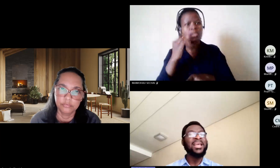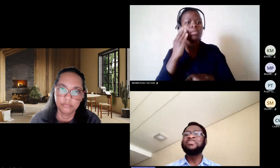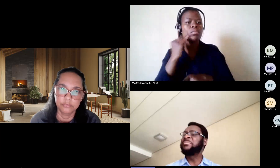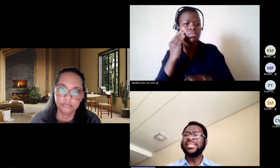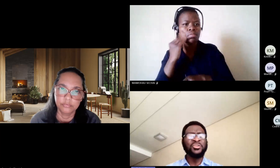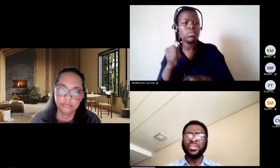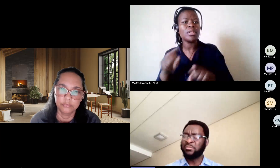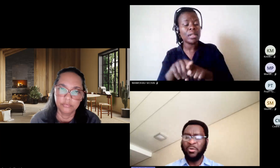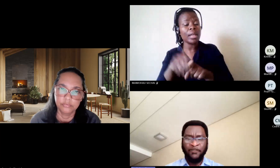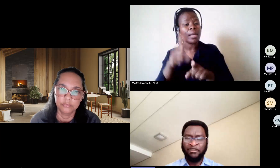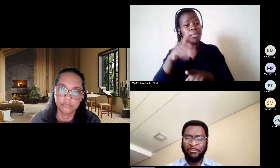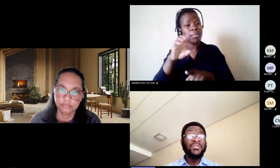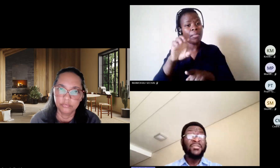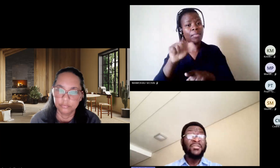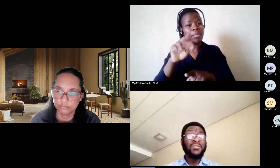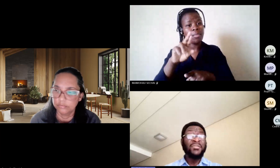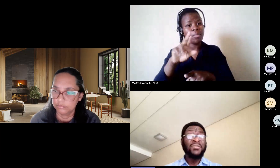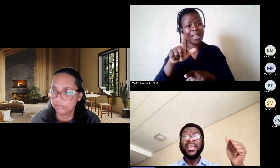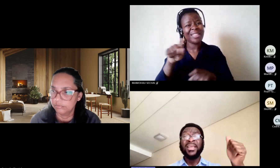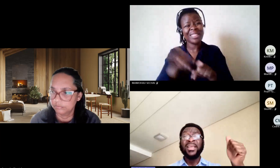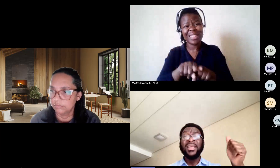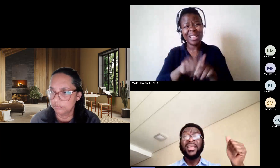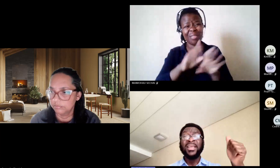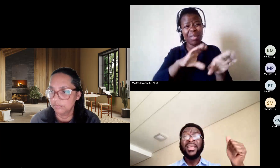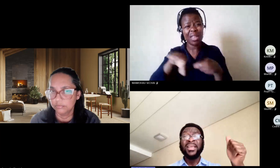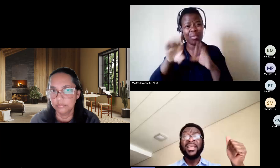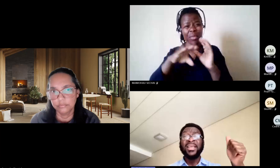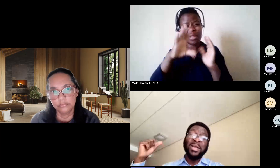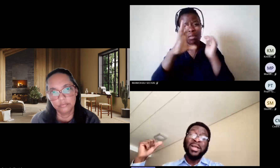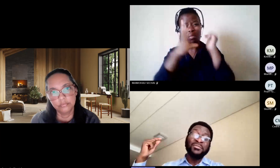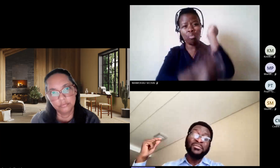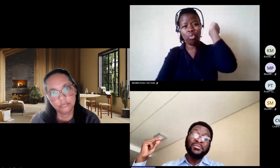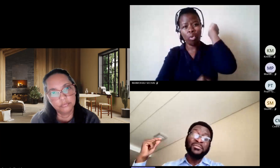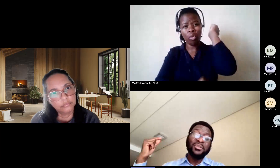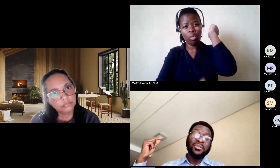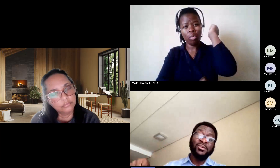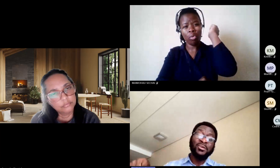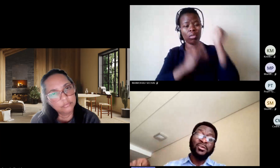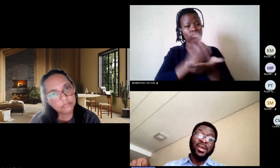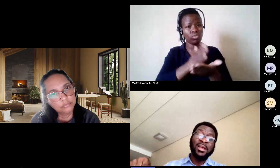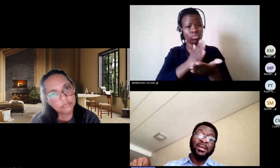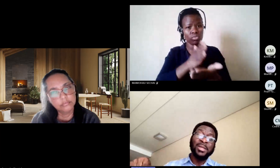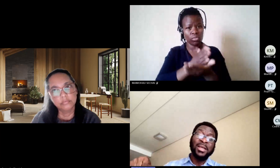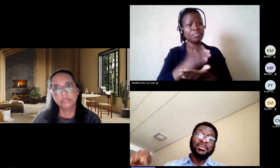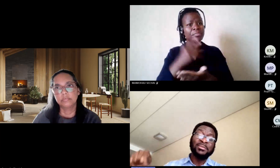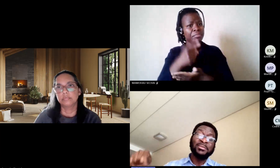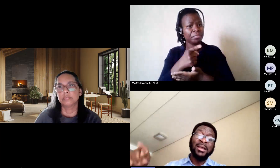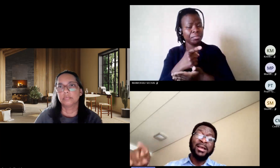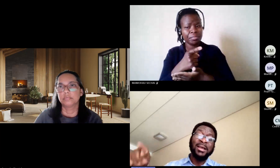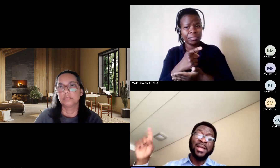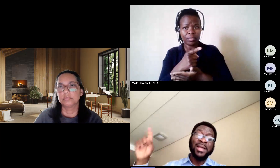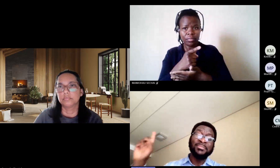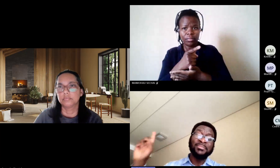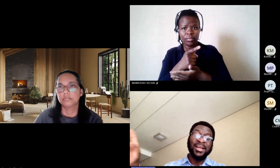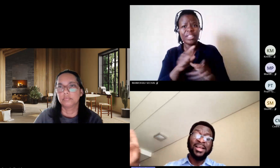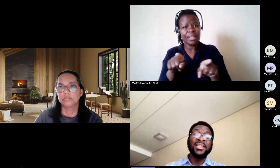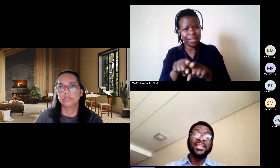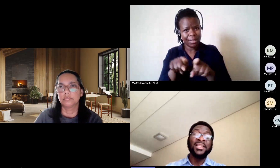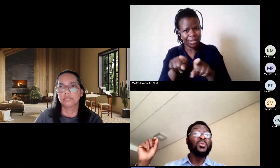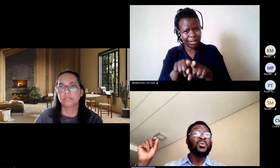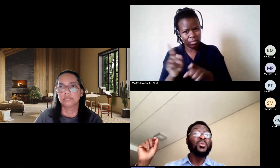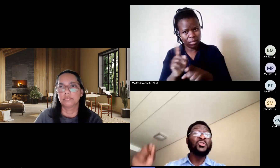even that implementation is poor. First of all, so part of the graduate course I'm